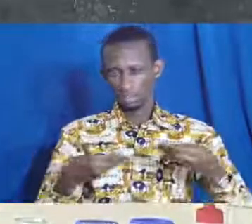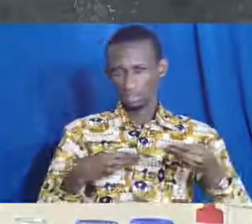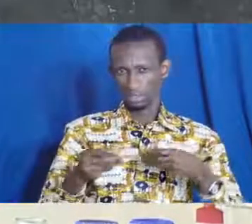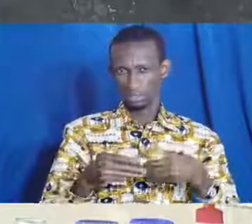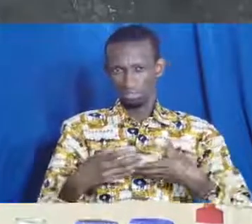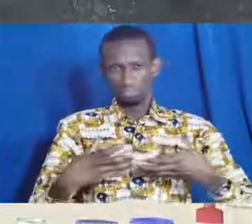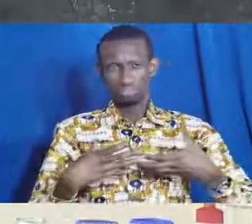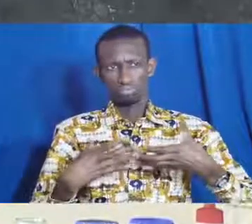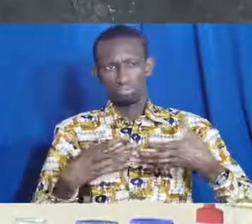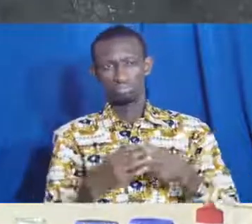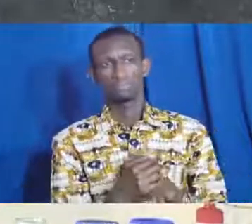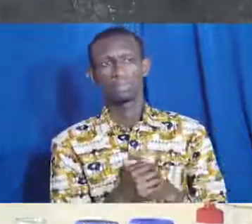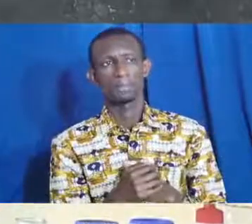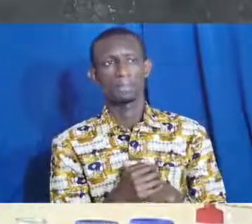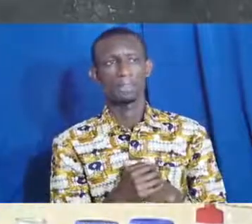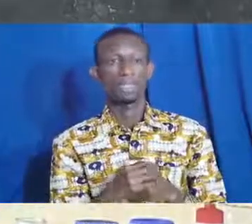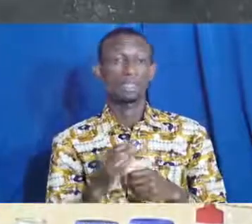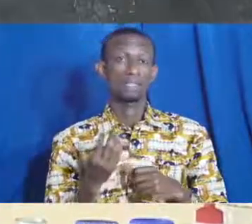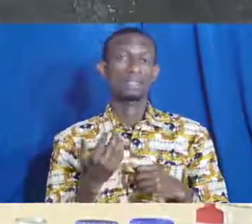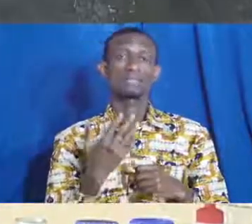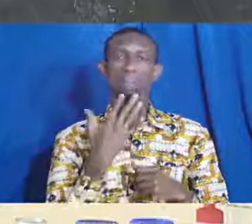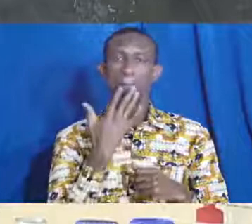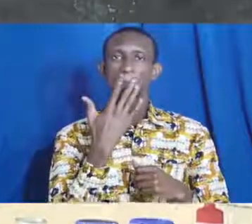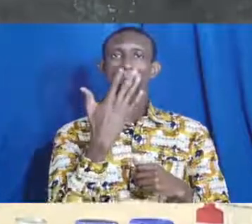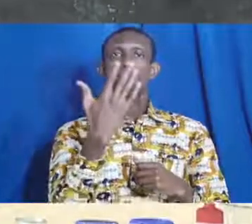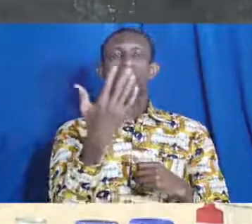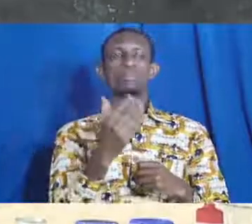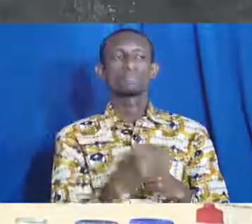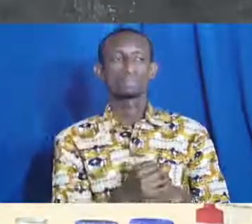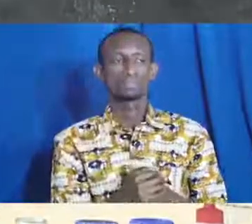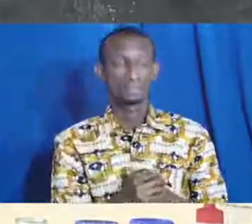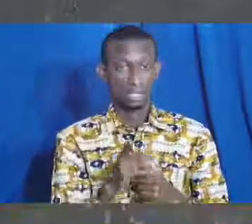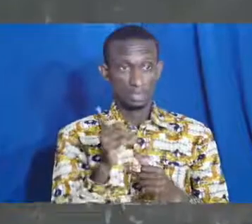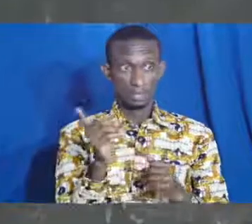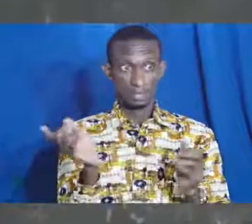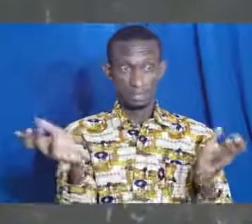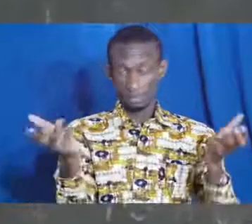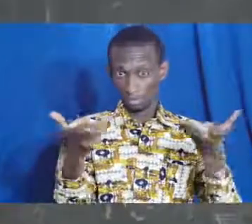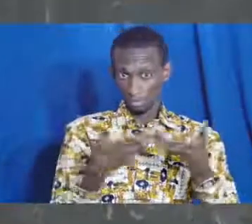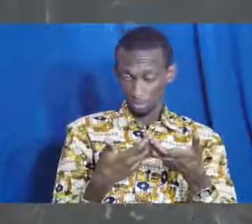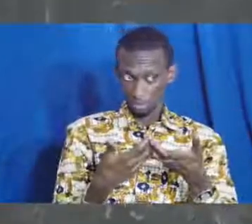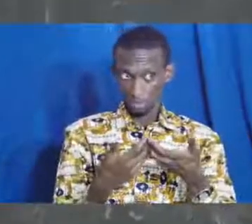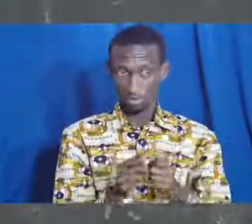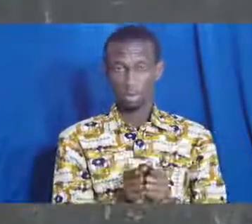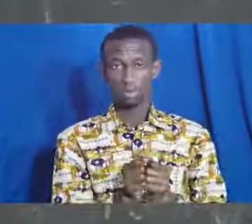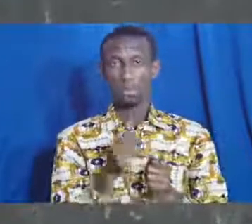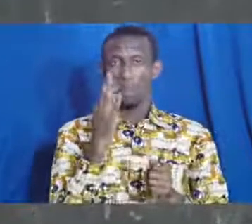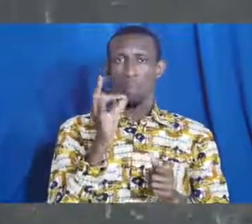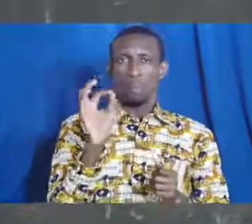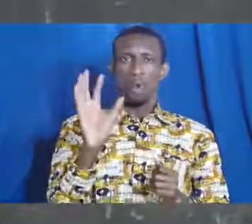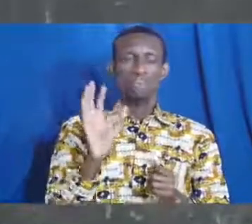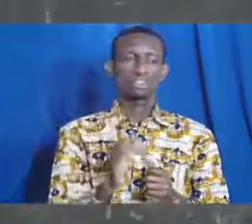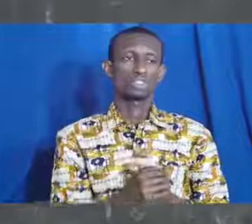respiration takes place in the tissues. So this is combining with oxygen. And then